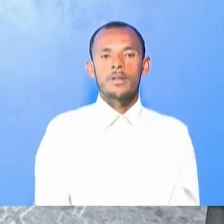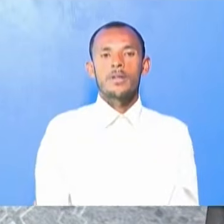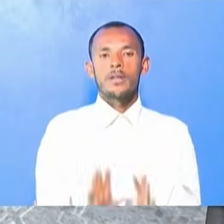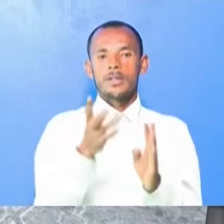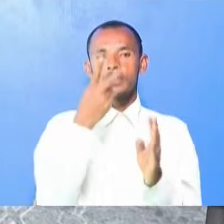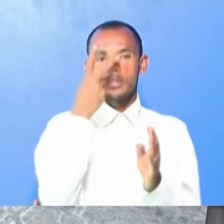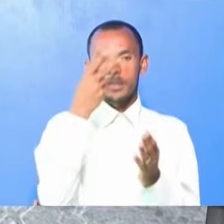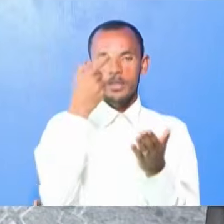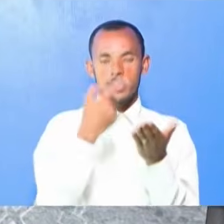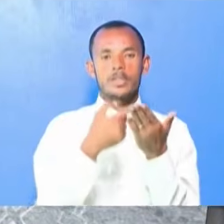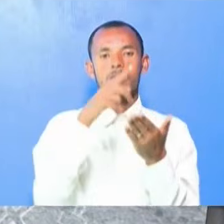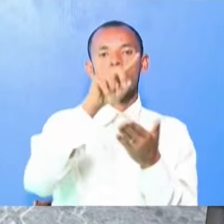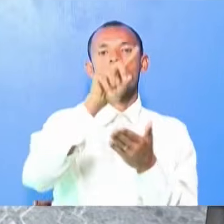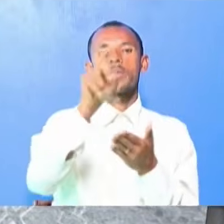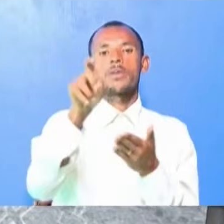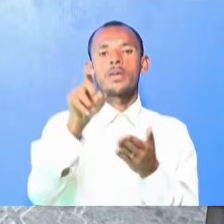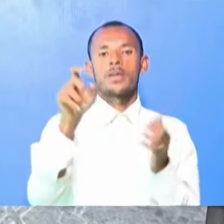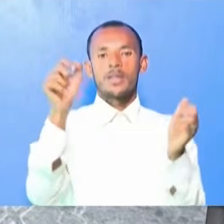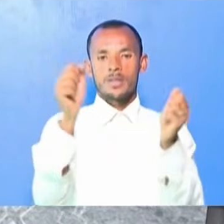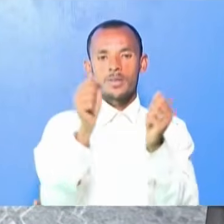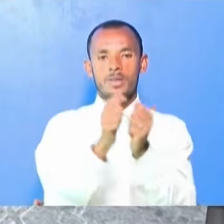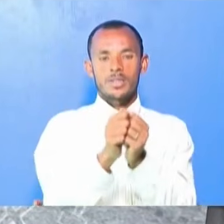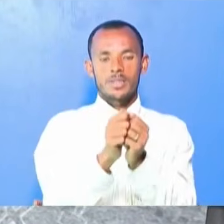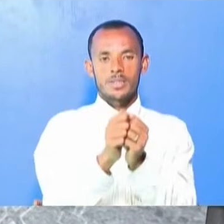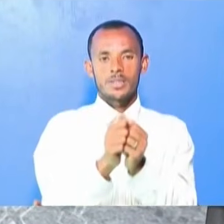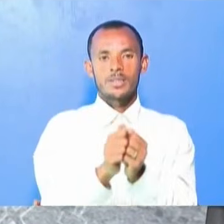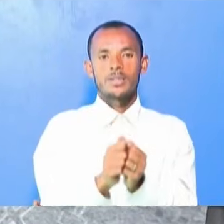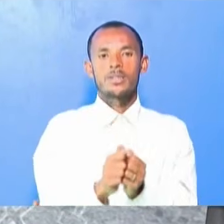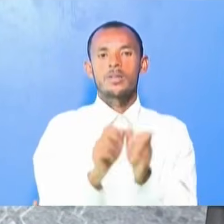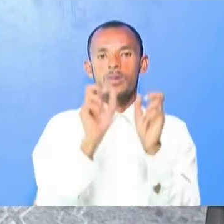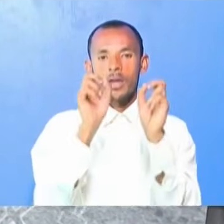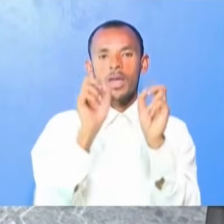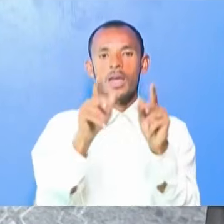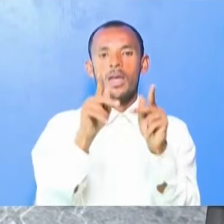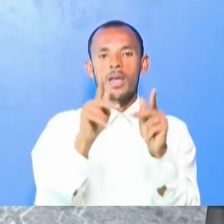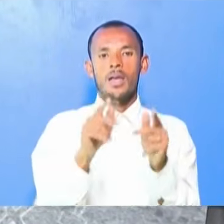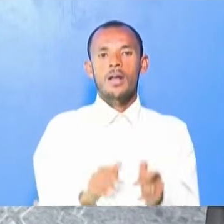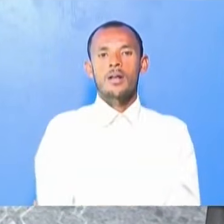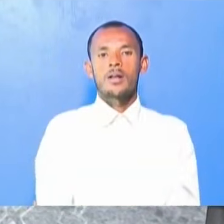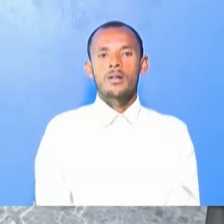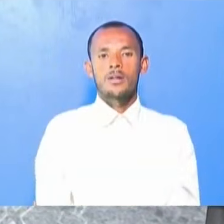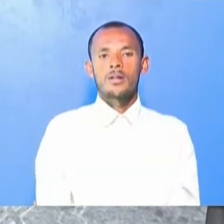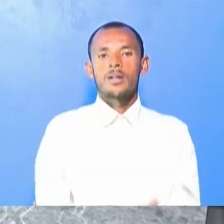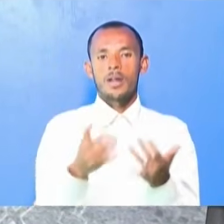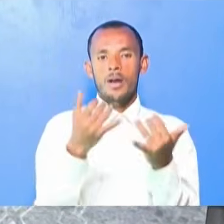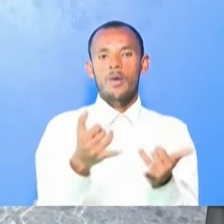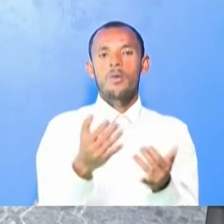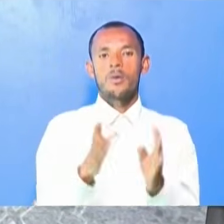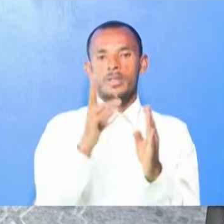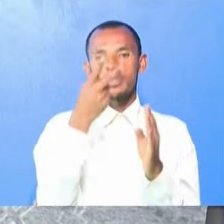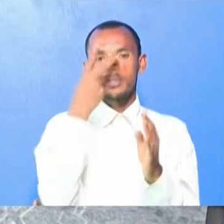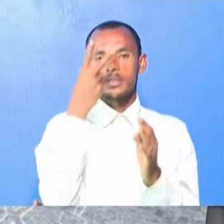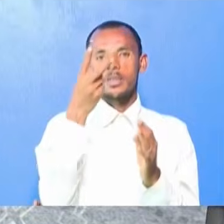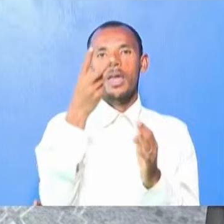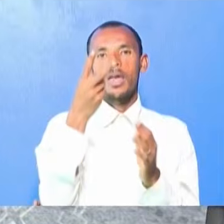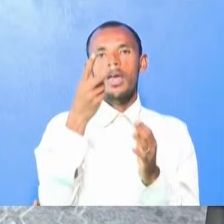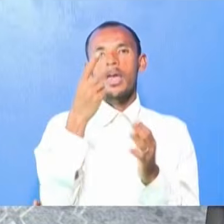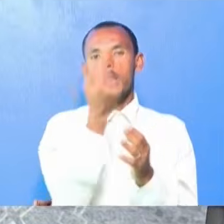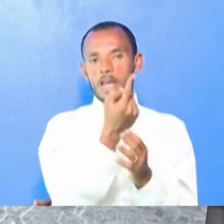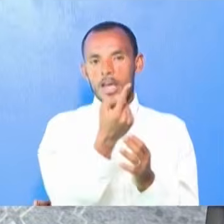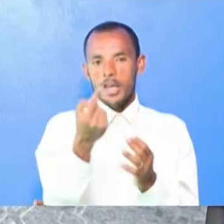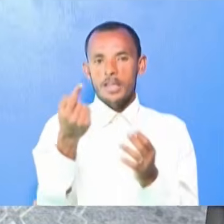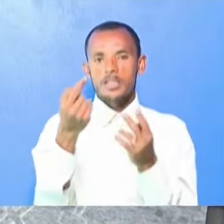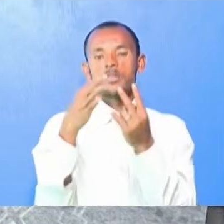Let's see this question together. Okay. Now, let's check each